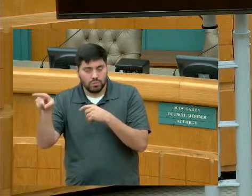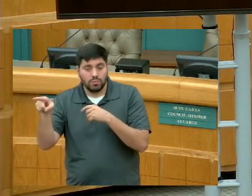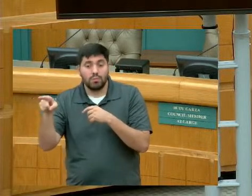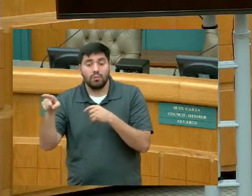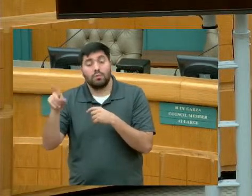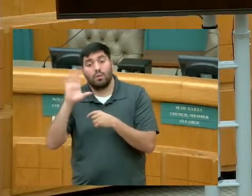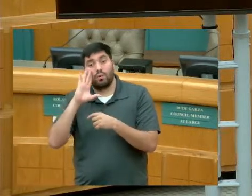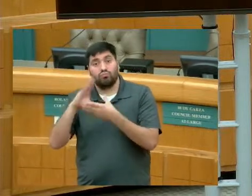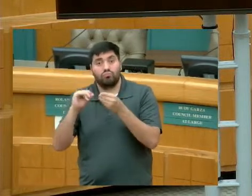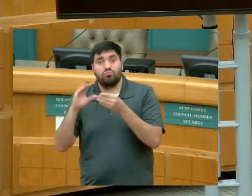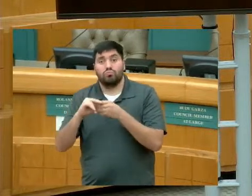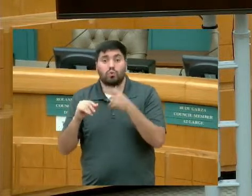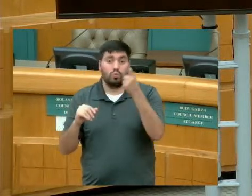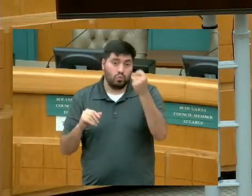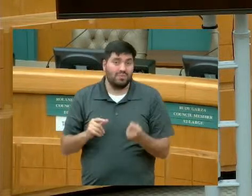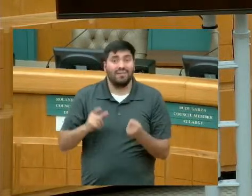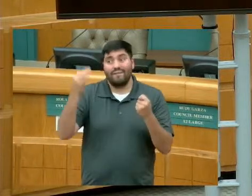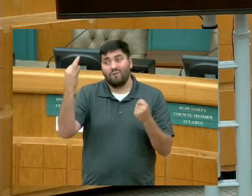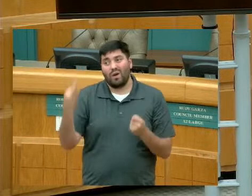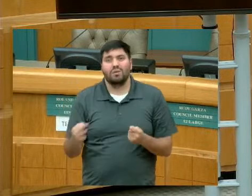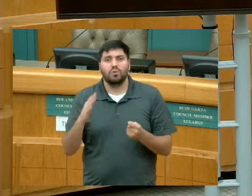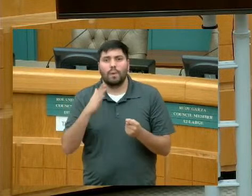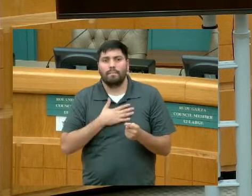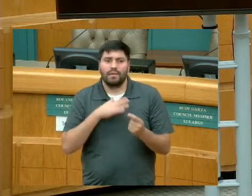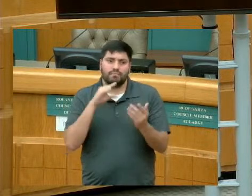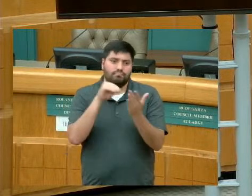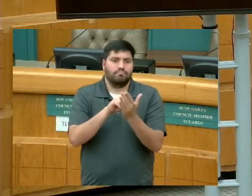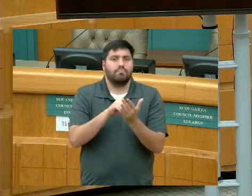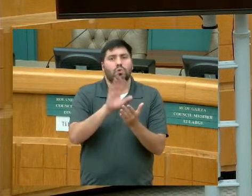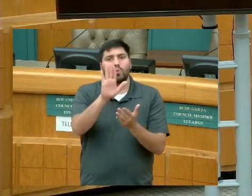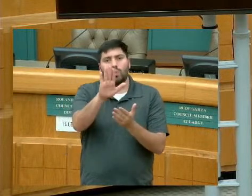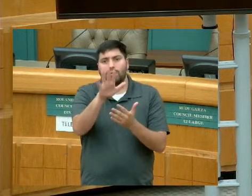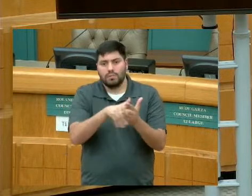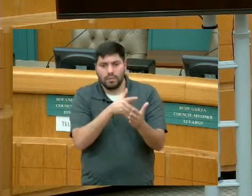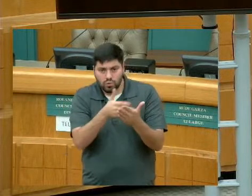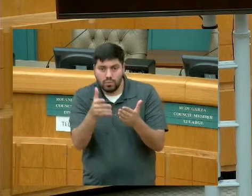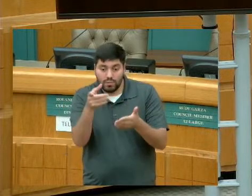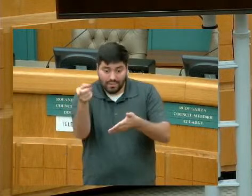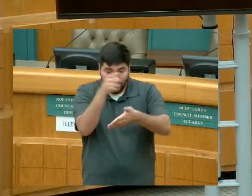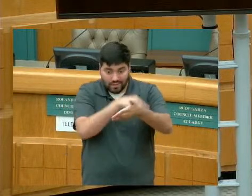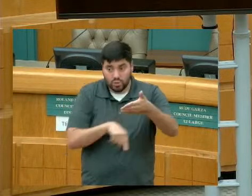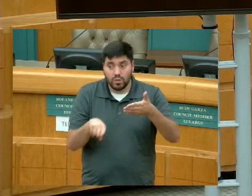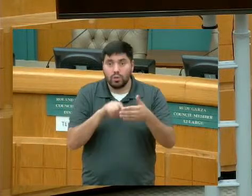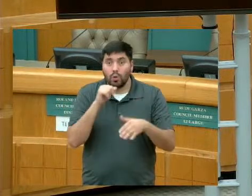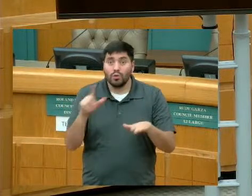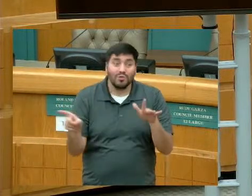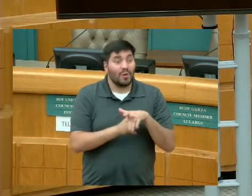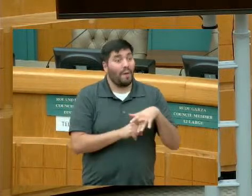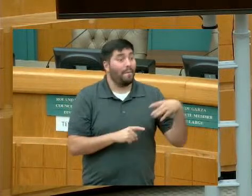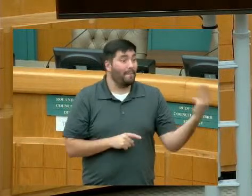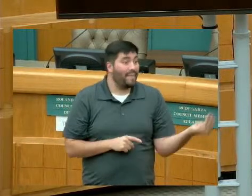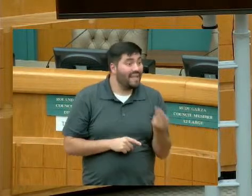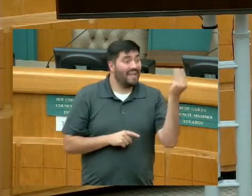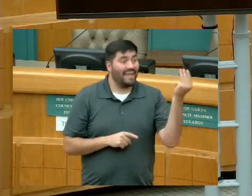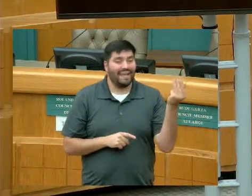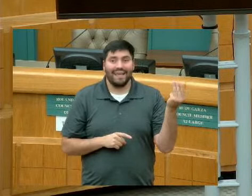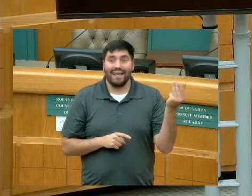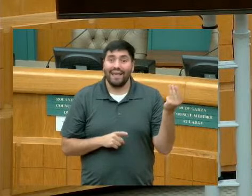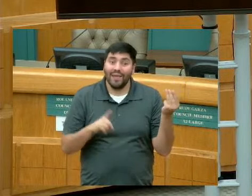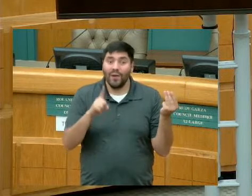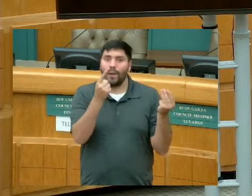A&M Corpus Christi. And so put that into your work schedule next week so that you don't show up here on Monday